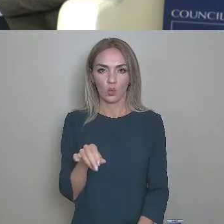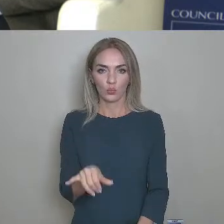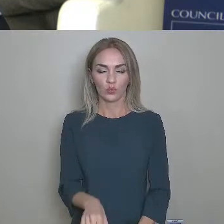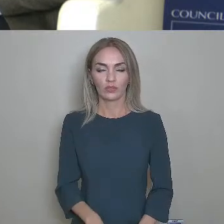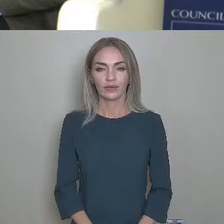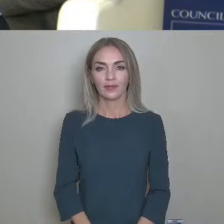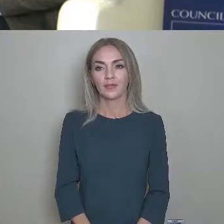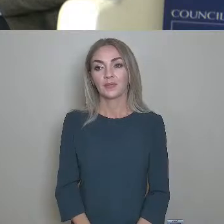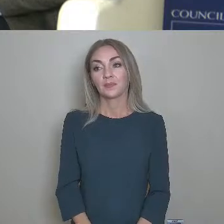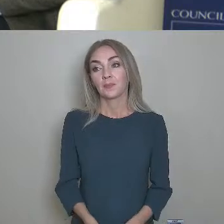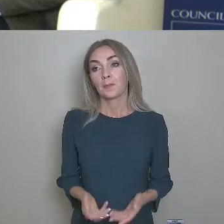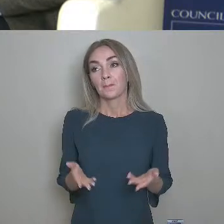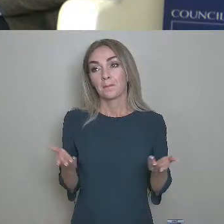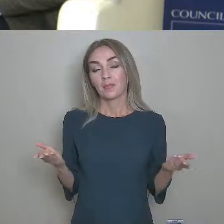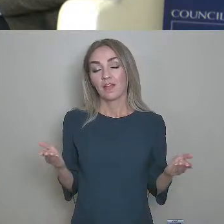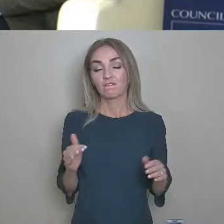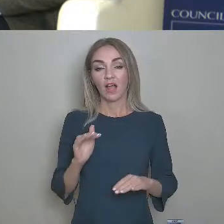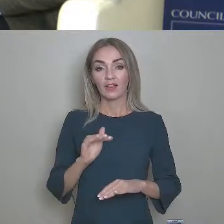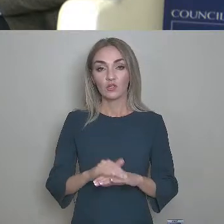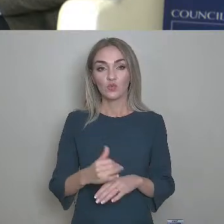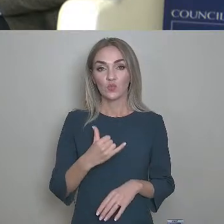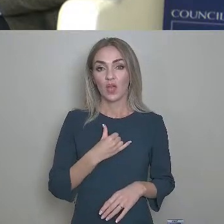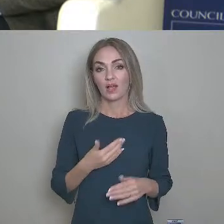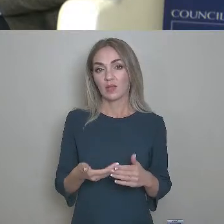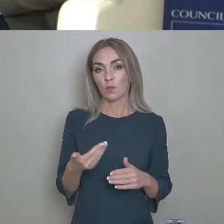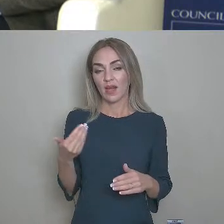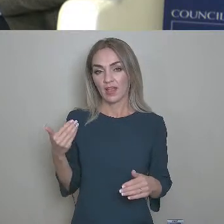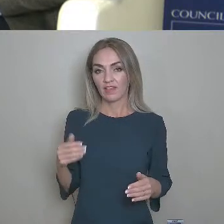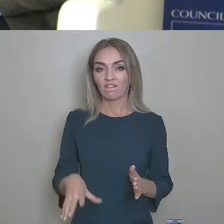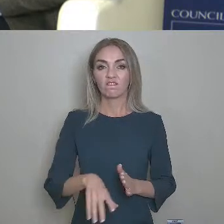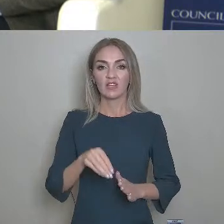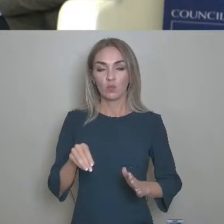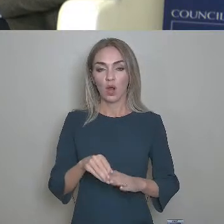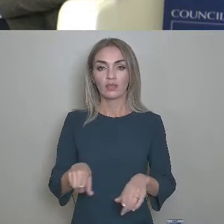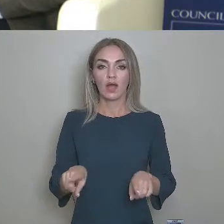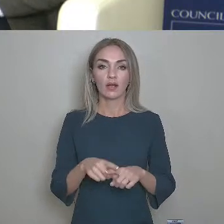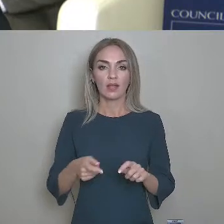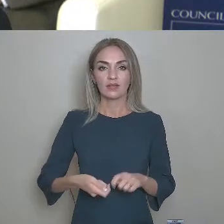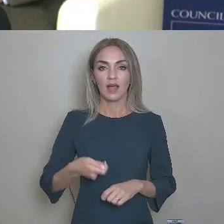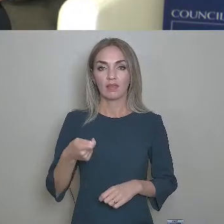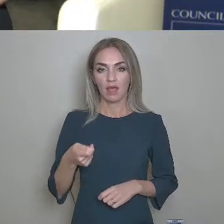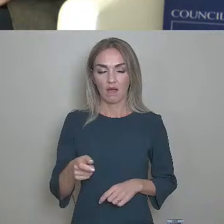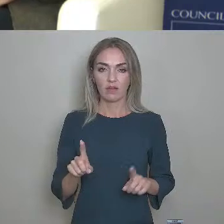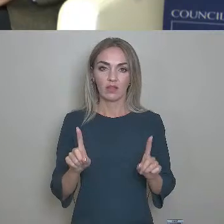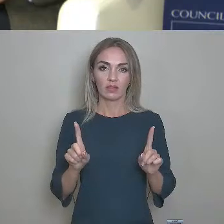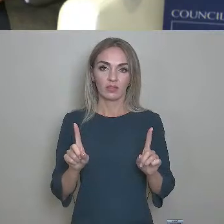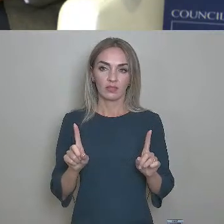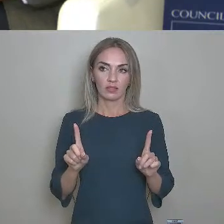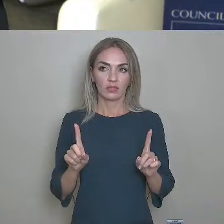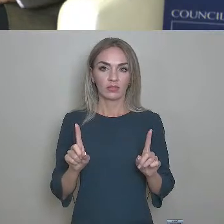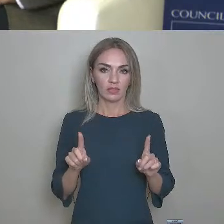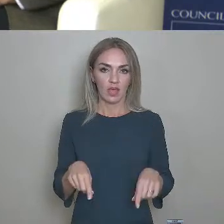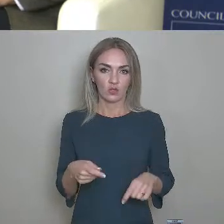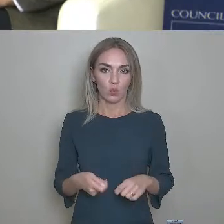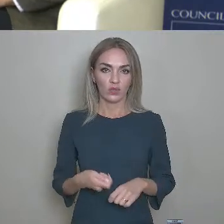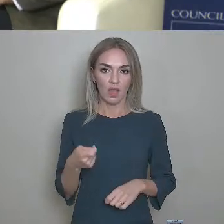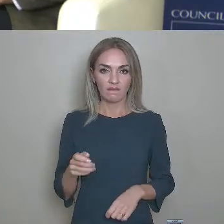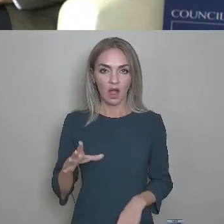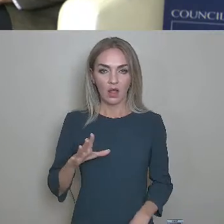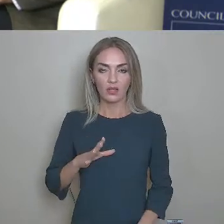3 years and is running for the position of a councillor at the oblast level. At the previous elections, we